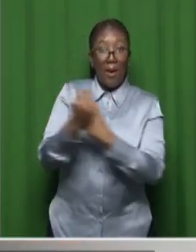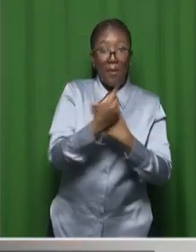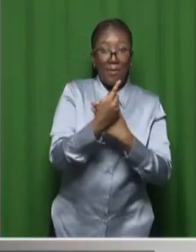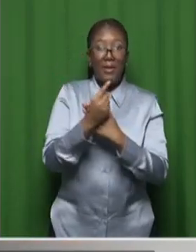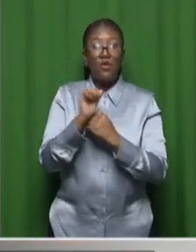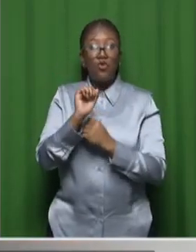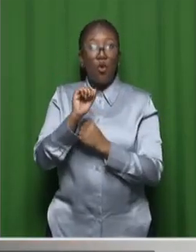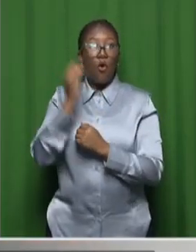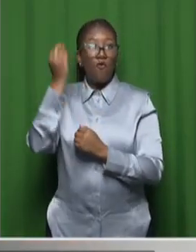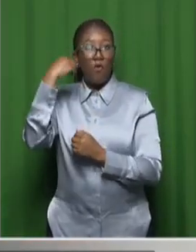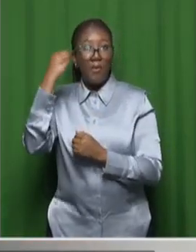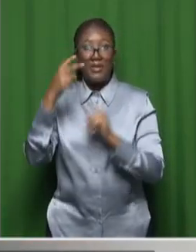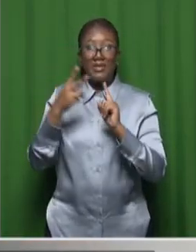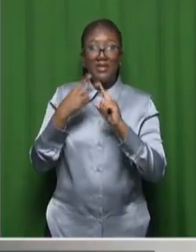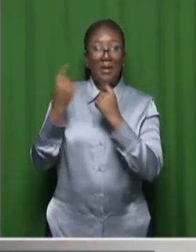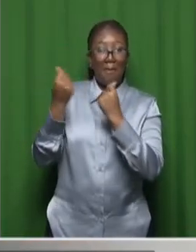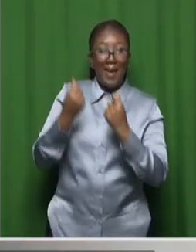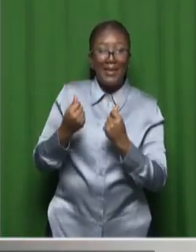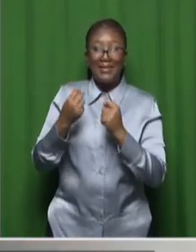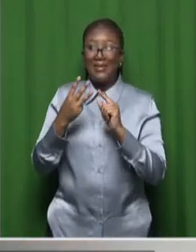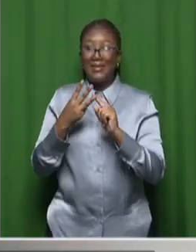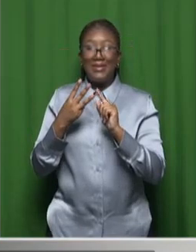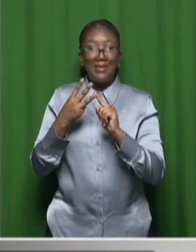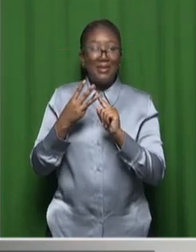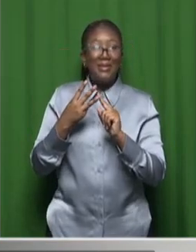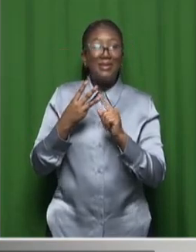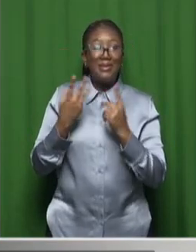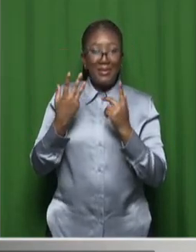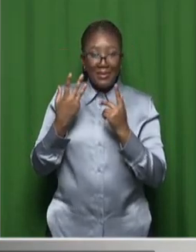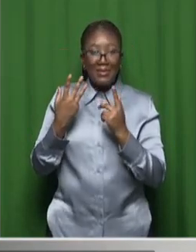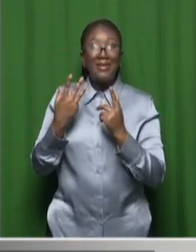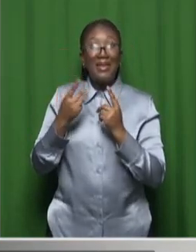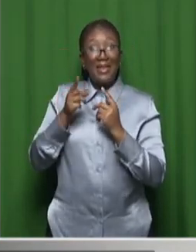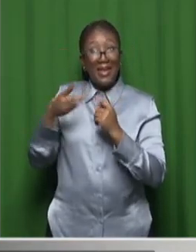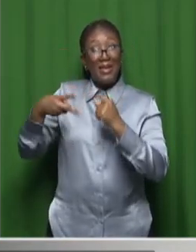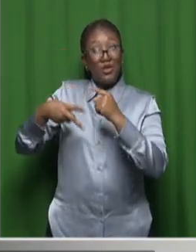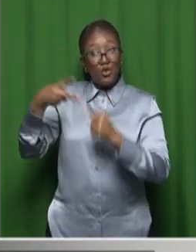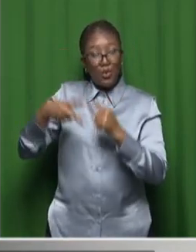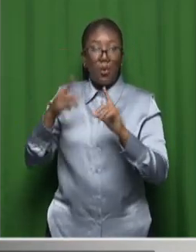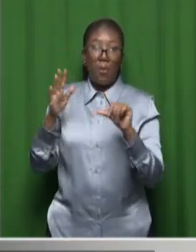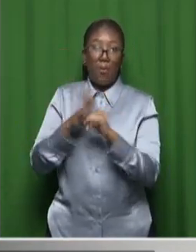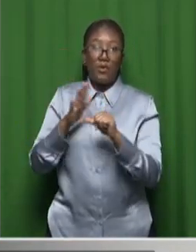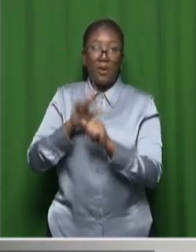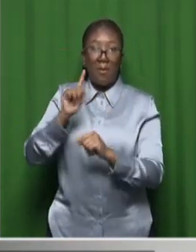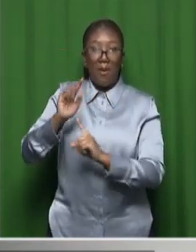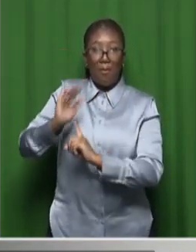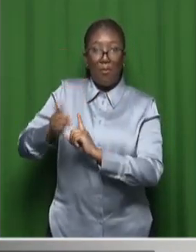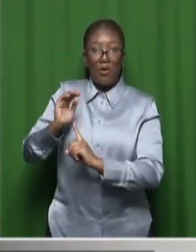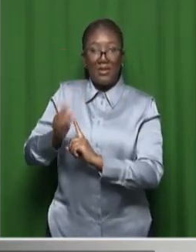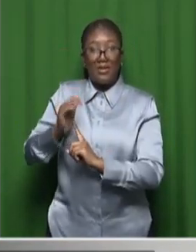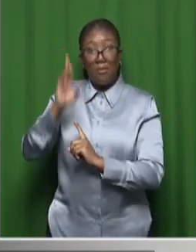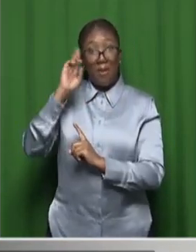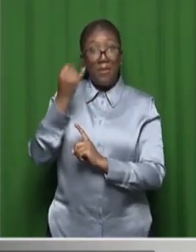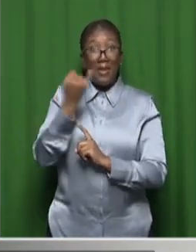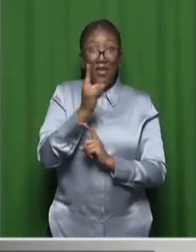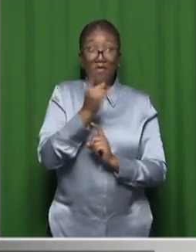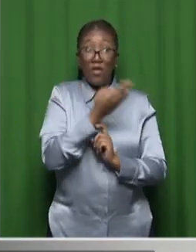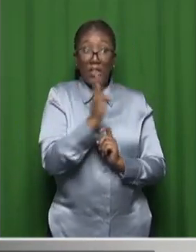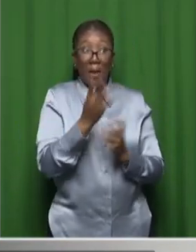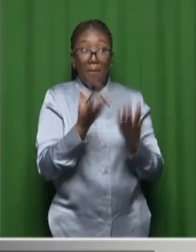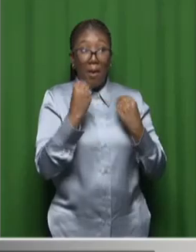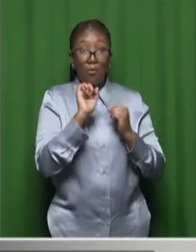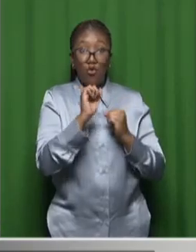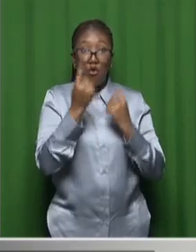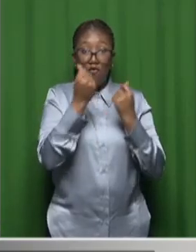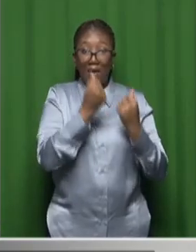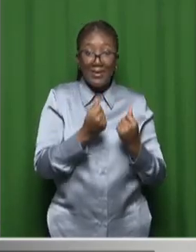your identity, finances, and these two things. With these two things, if people have these things, then definitely know that you